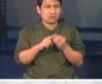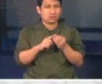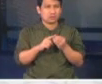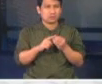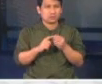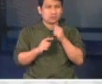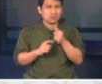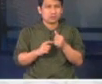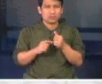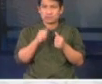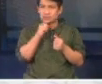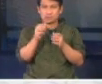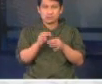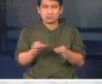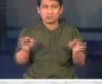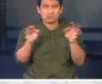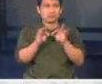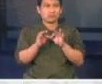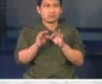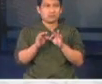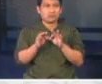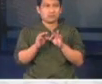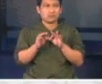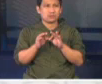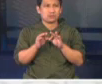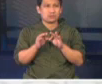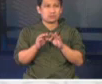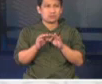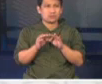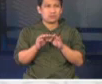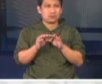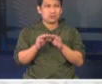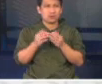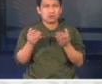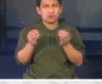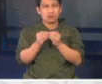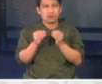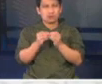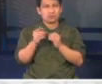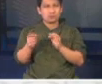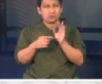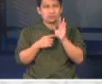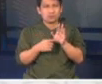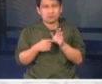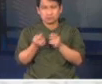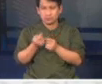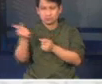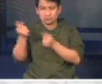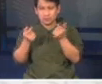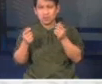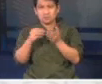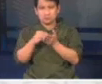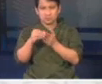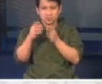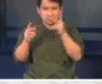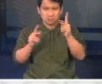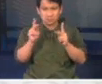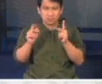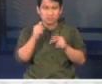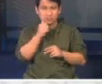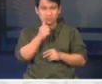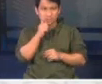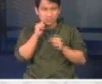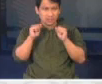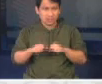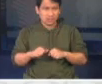transcendental importance. It is but a sinister move to disenfranchise millions of Filipino women that